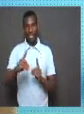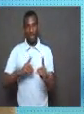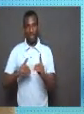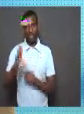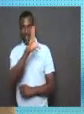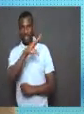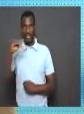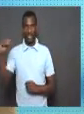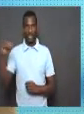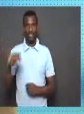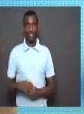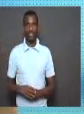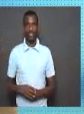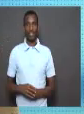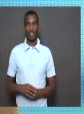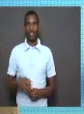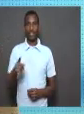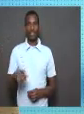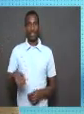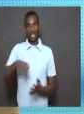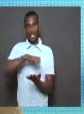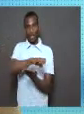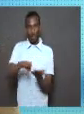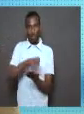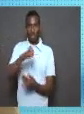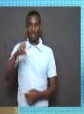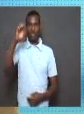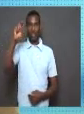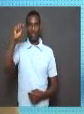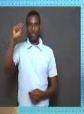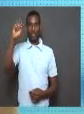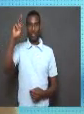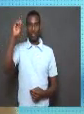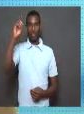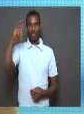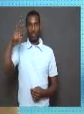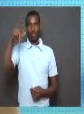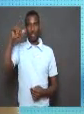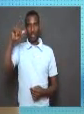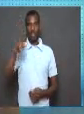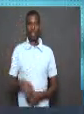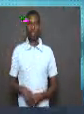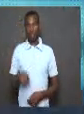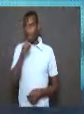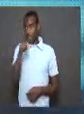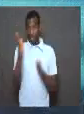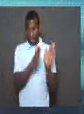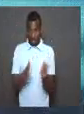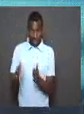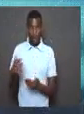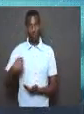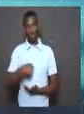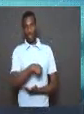thermodynamics and entropy. If you are ready, we will begin.